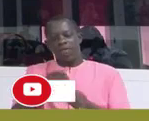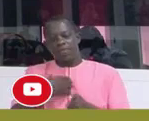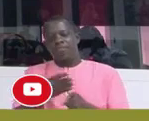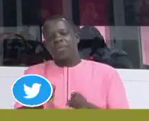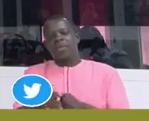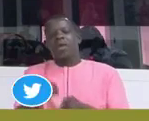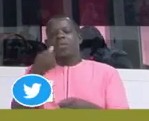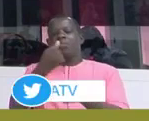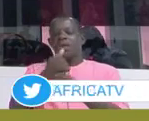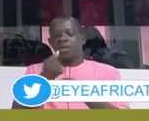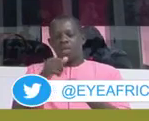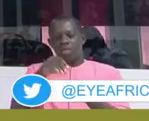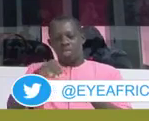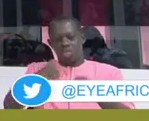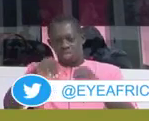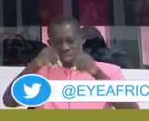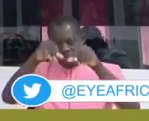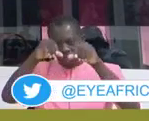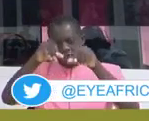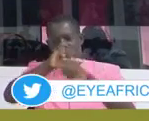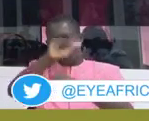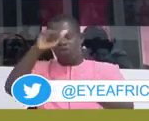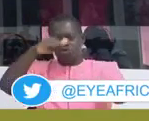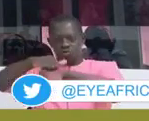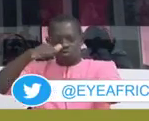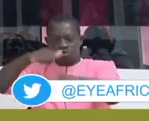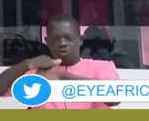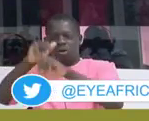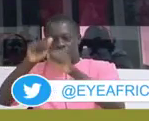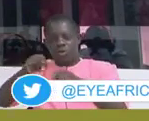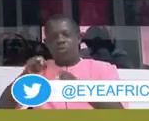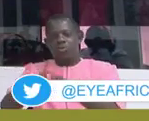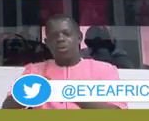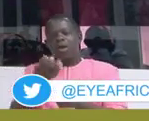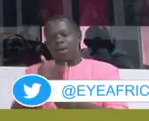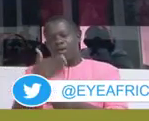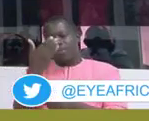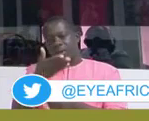mine stone and and gravel and